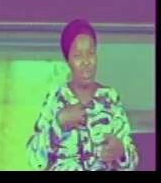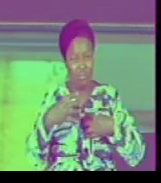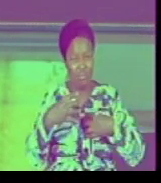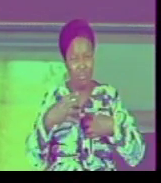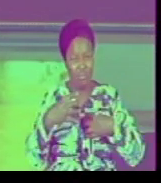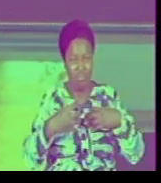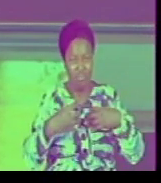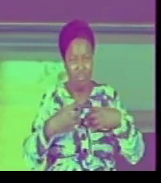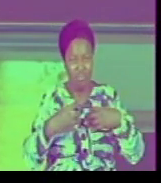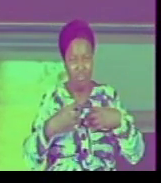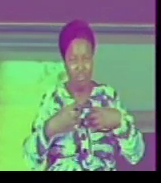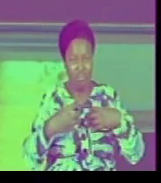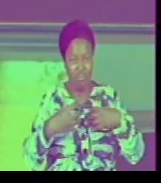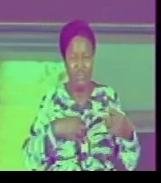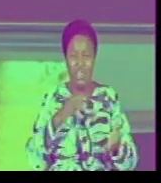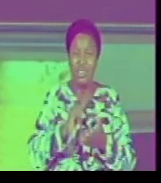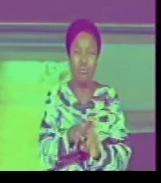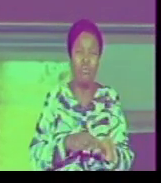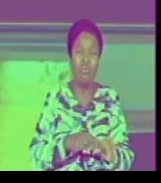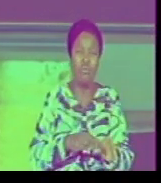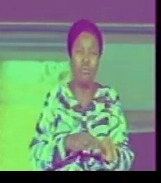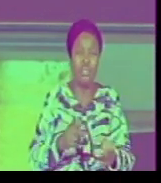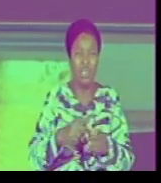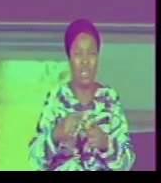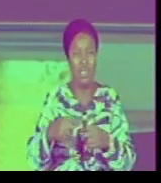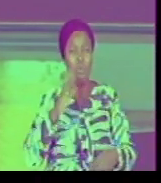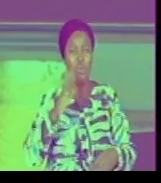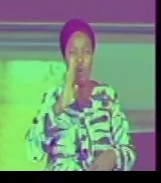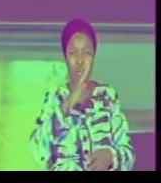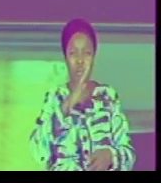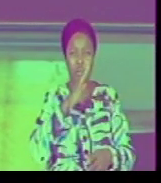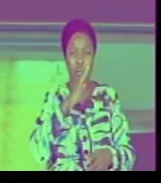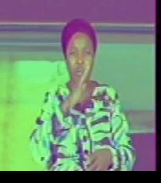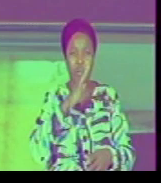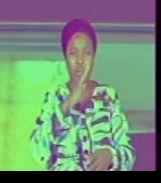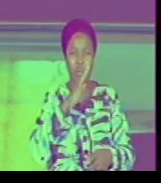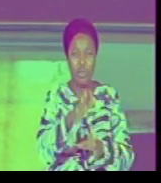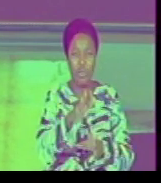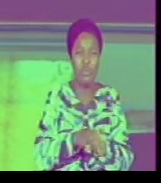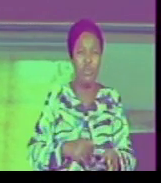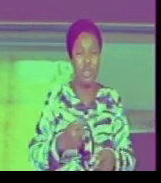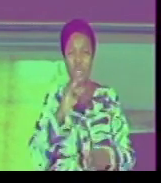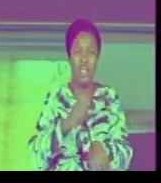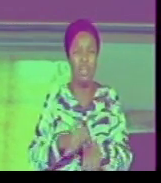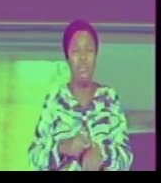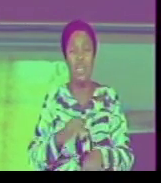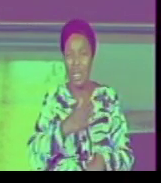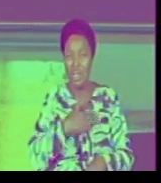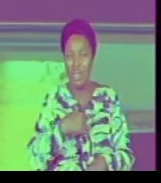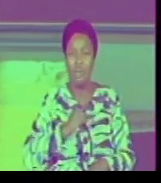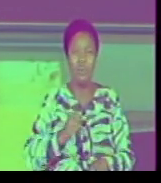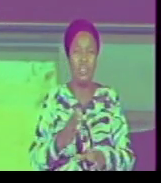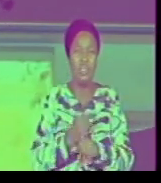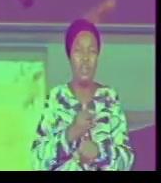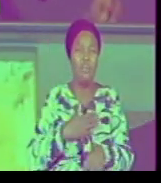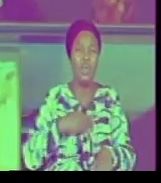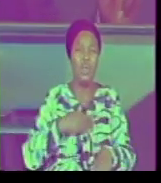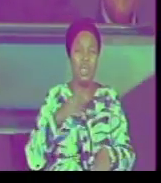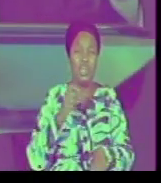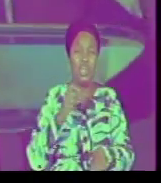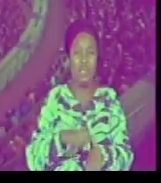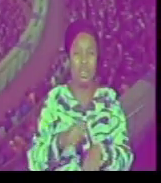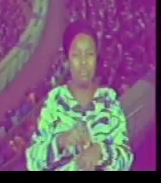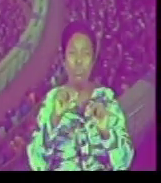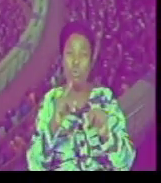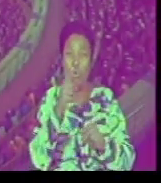The pastor is taking time, I'm going to take time. Rise up and run. Somebody there, I